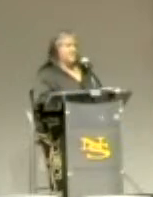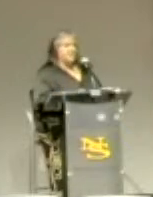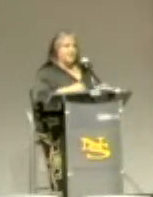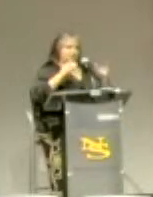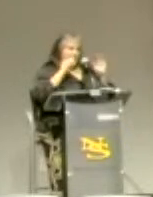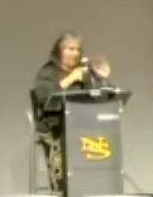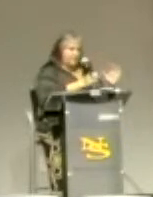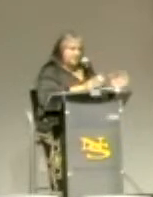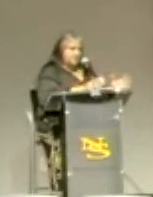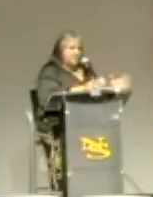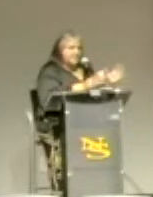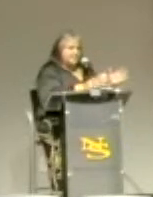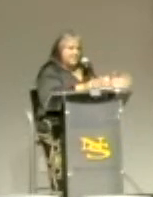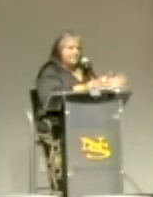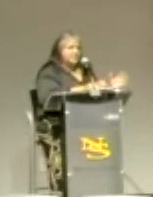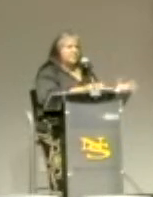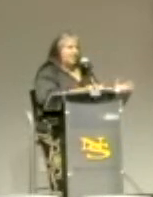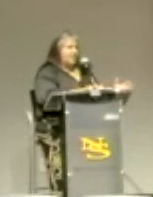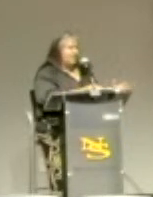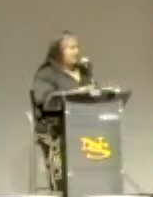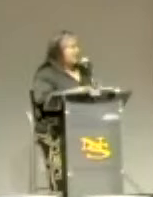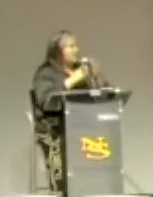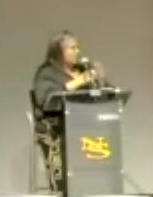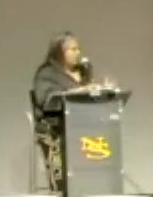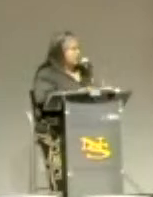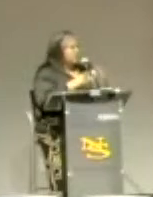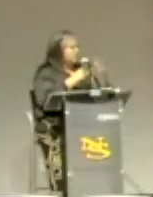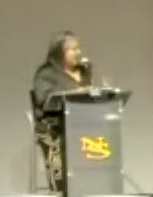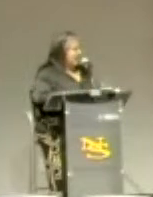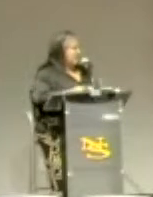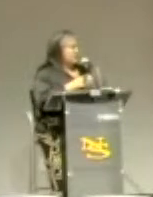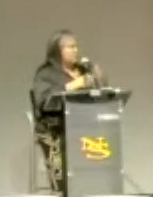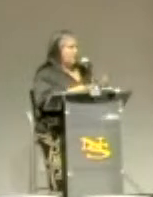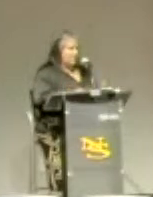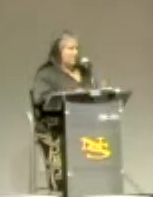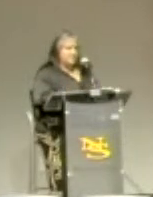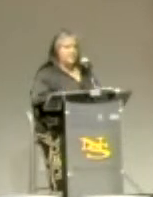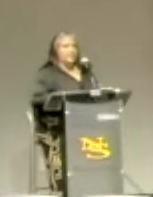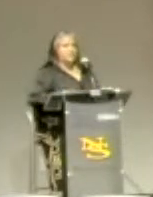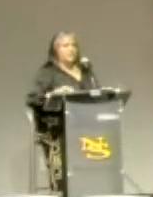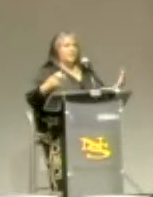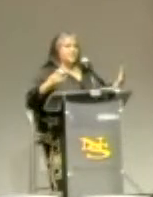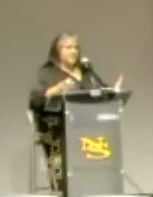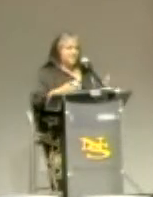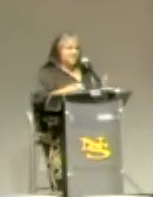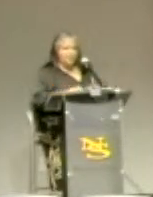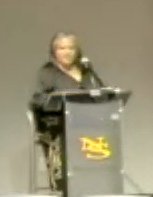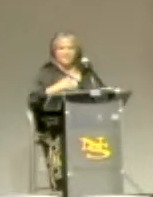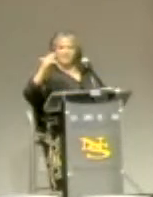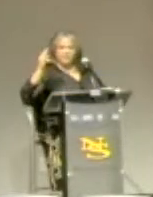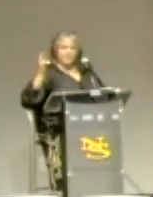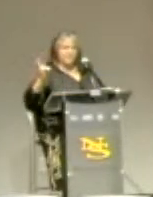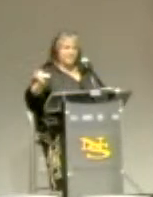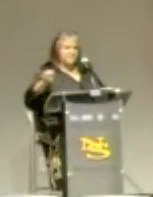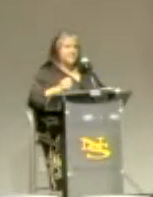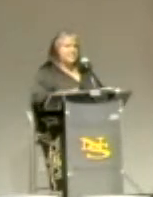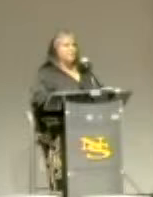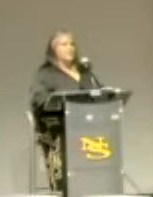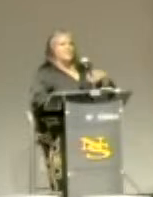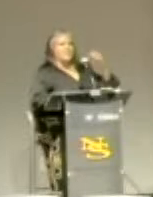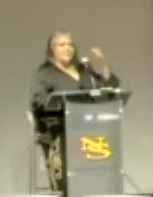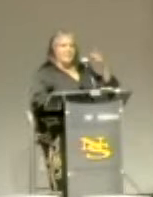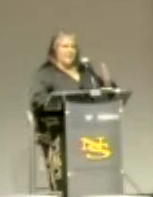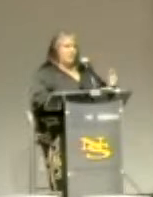has concentrated attention on culture planning and policy. We have a team, it's gonna be